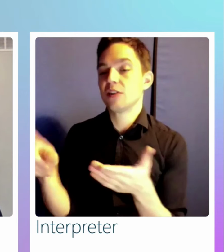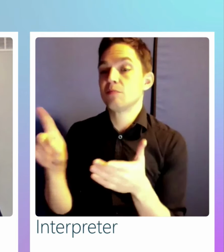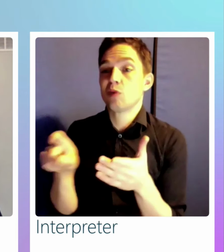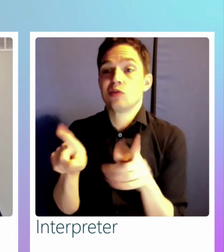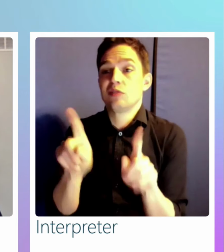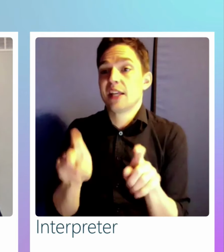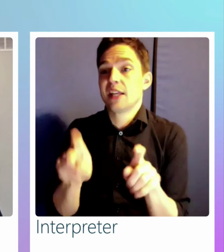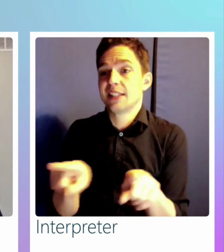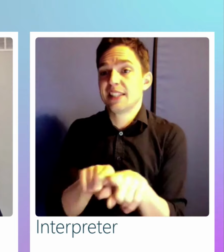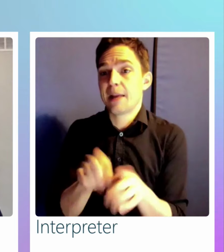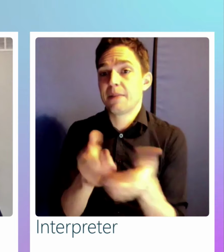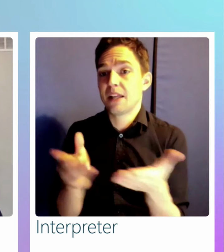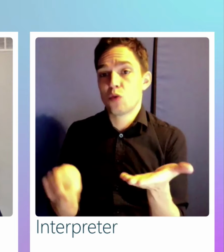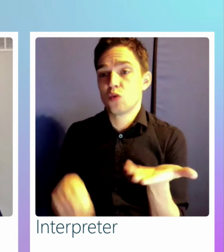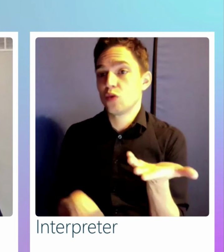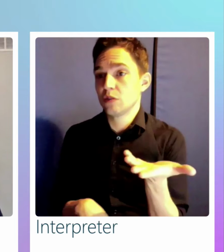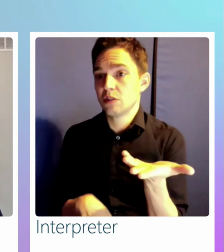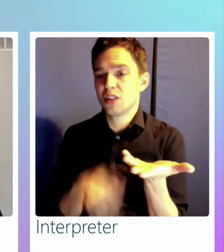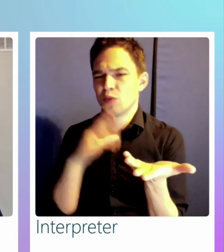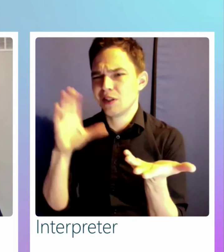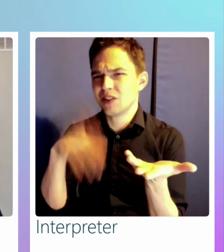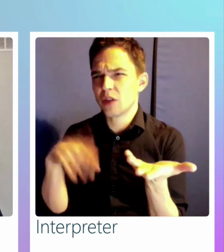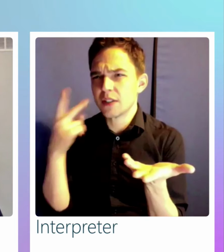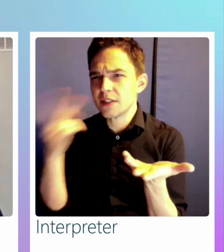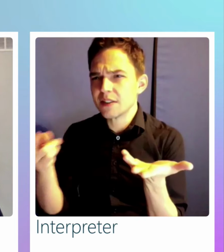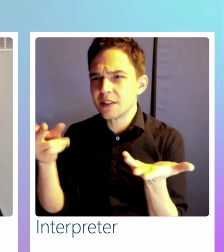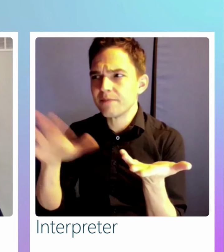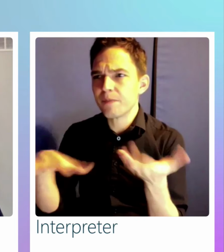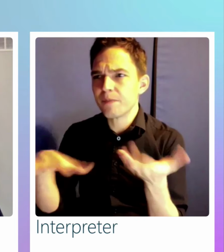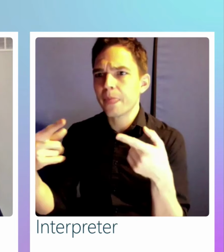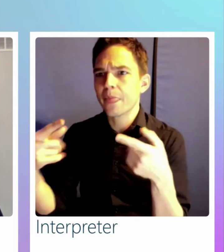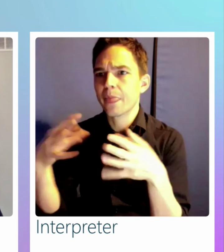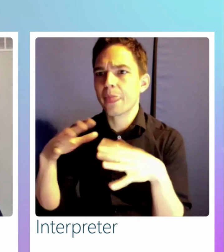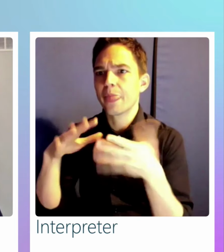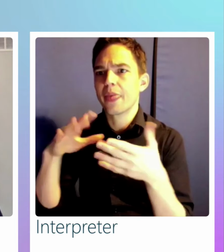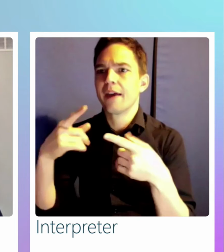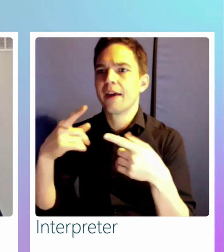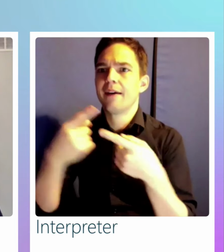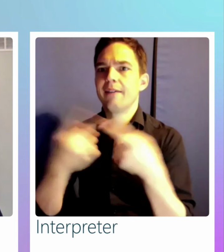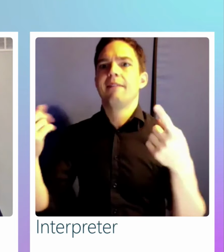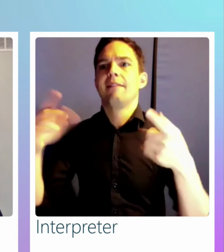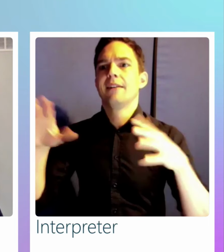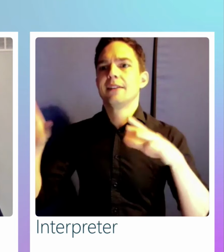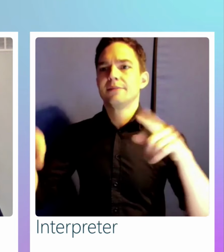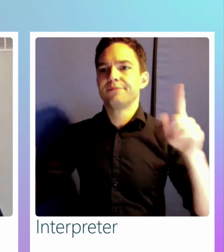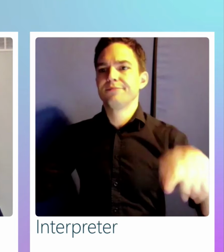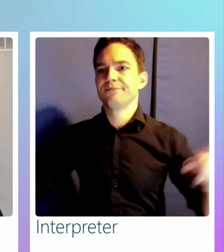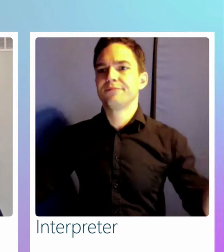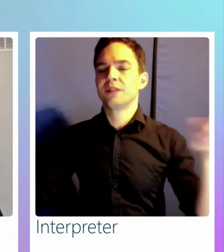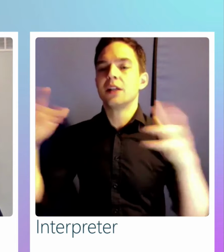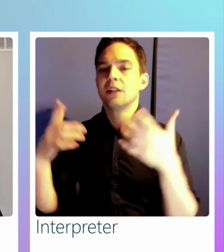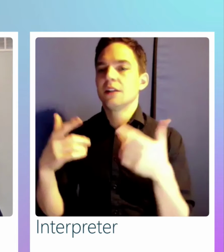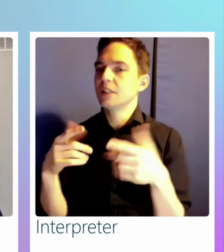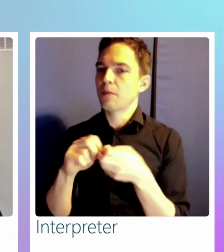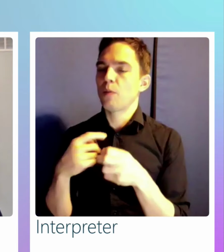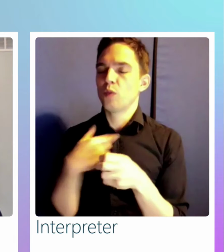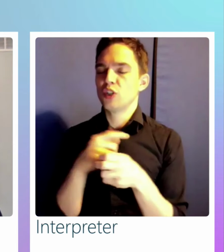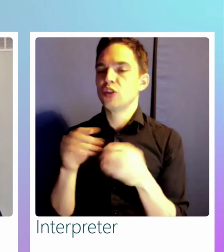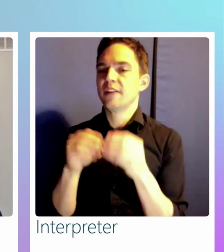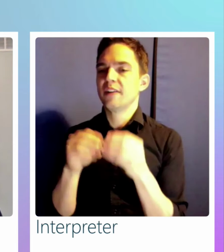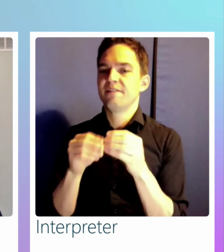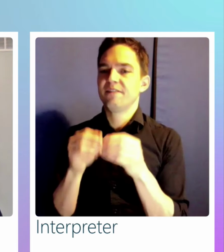thing. It's really strange thing that this is happening, and it's a problem that we should fix. So